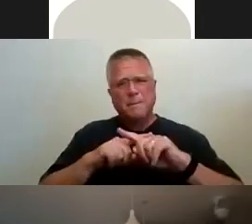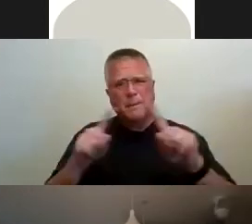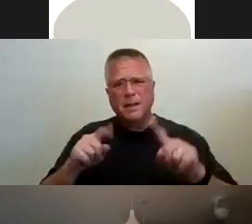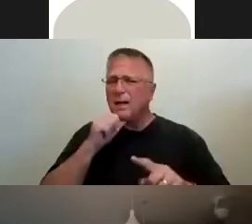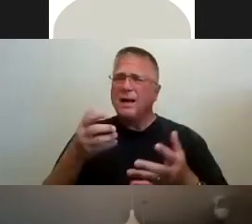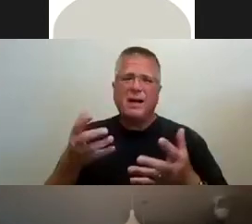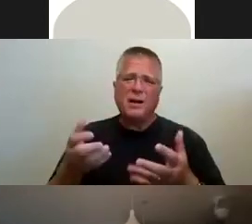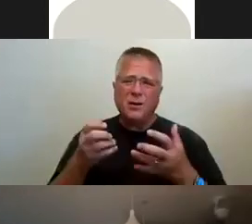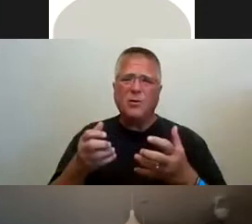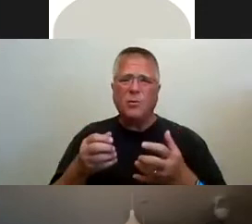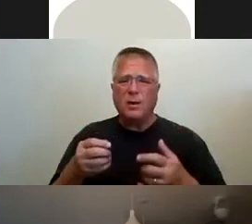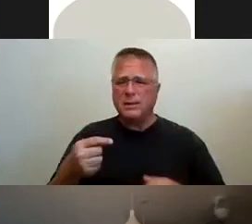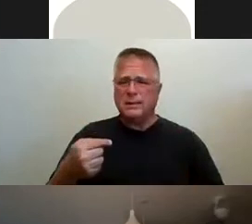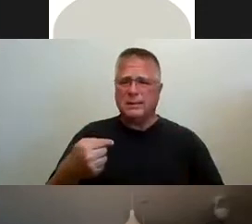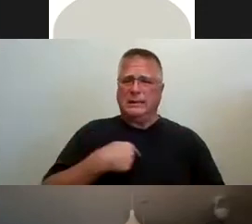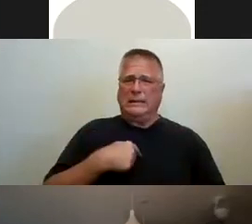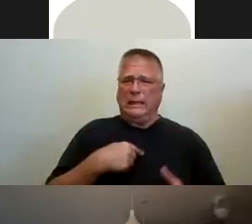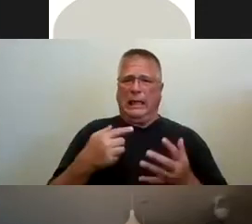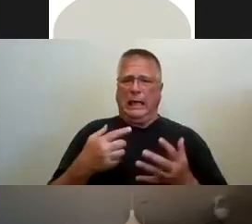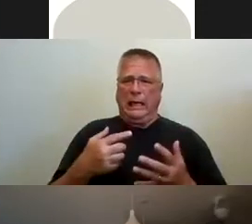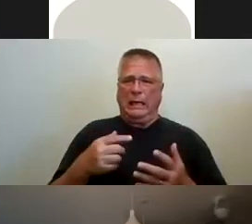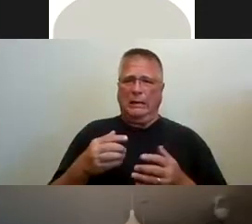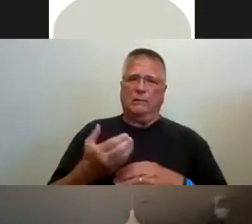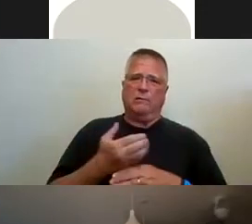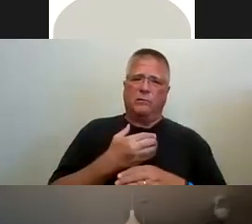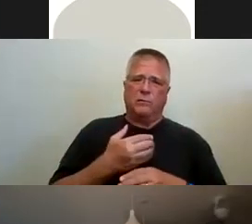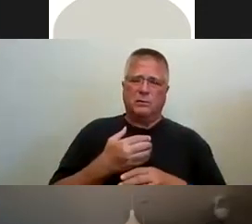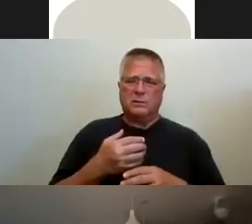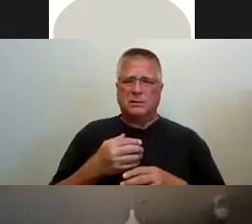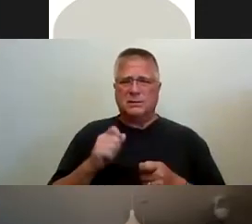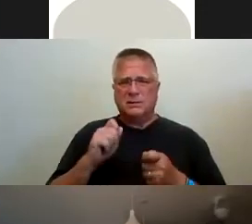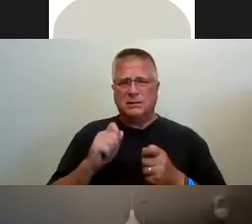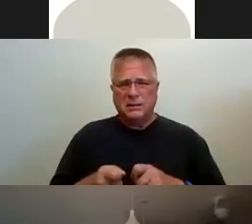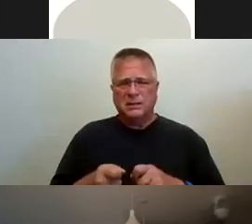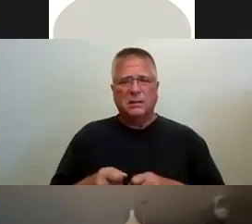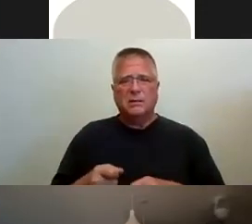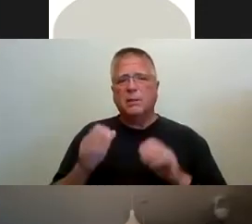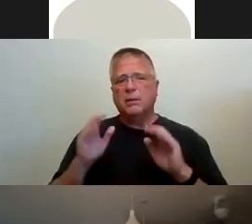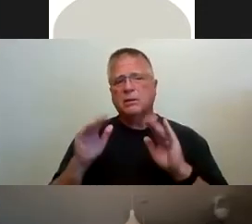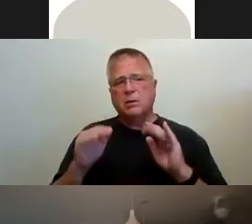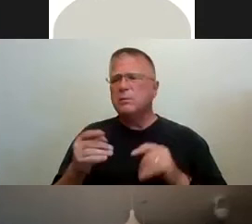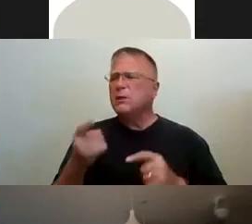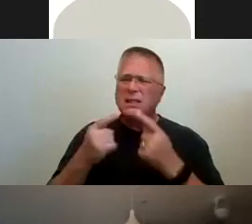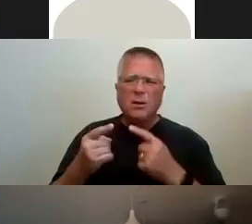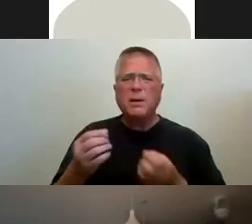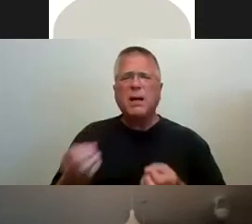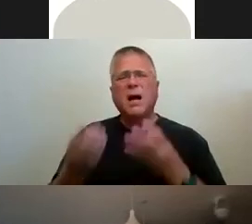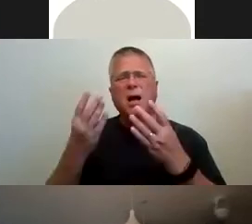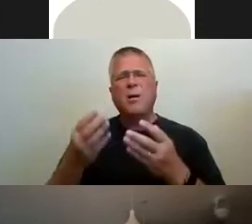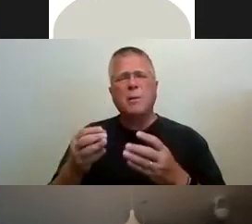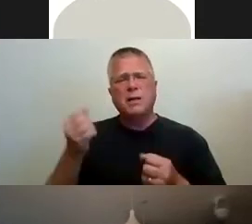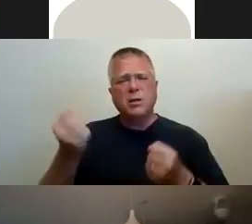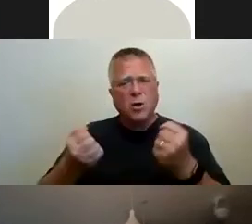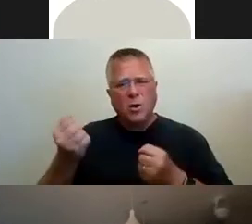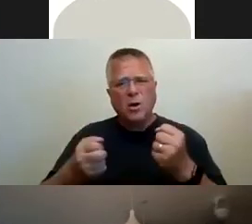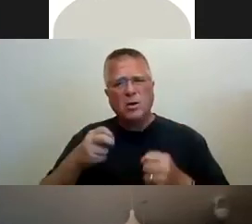be inconvenienced. And I would hope that could you tell me how many cars